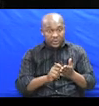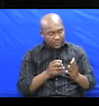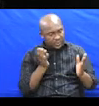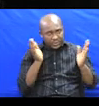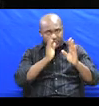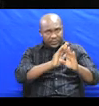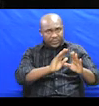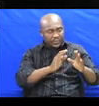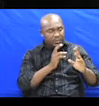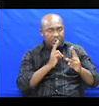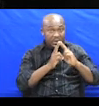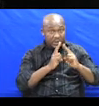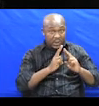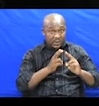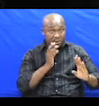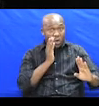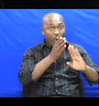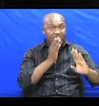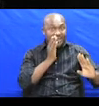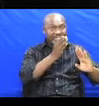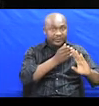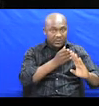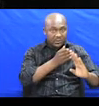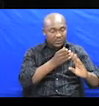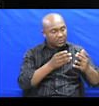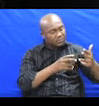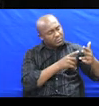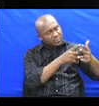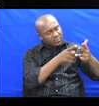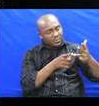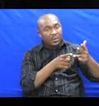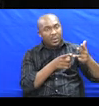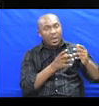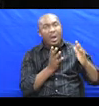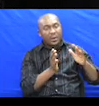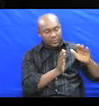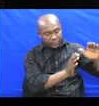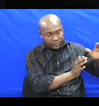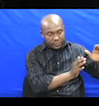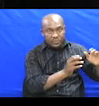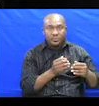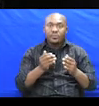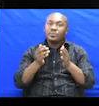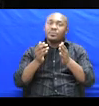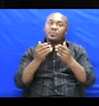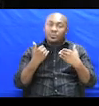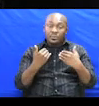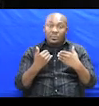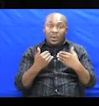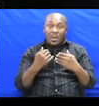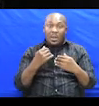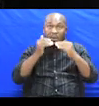Dear students, after having discussed the objectives of colonial economy, now let us